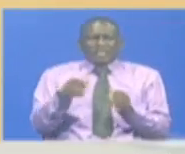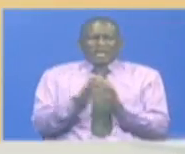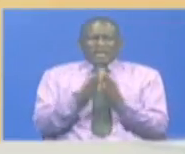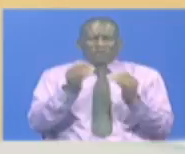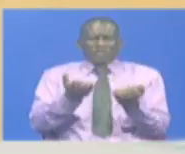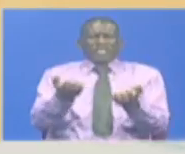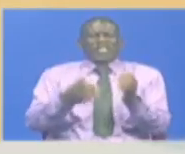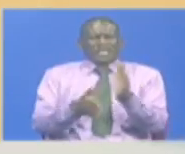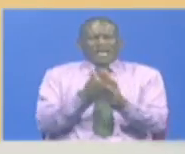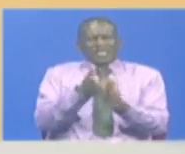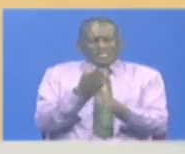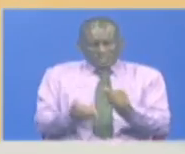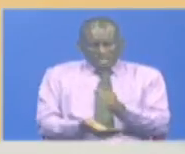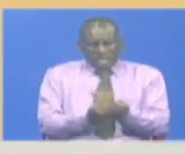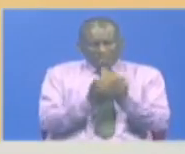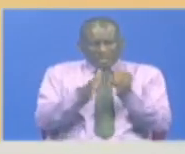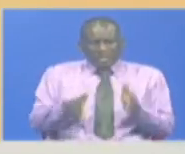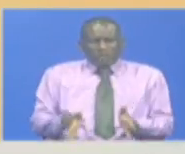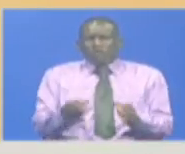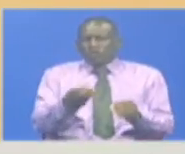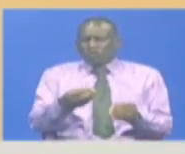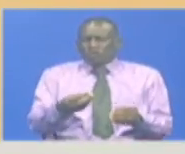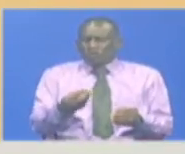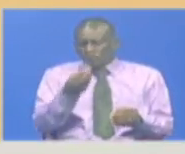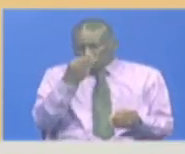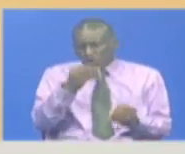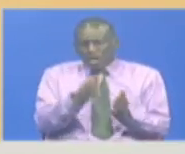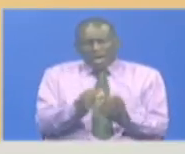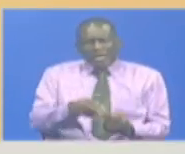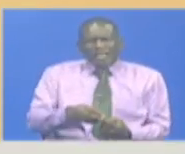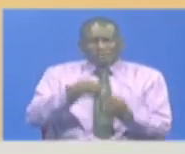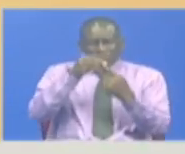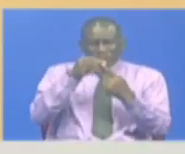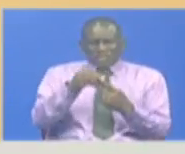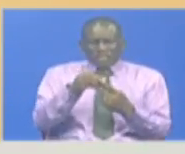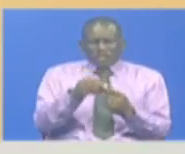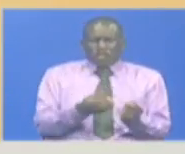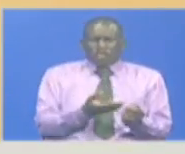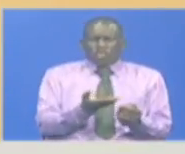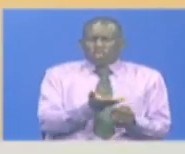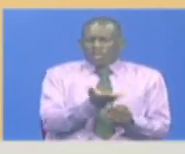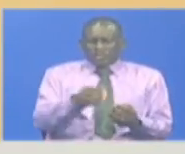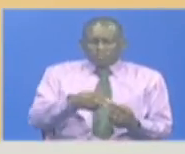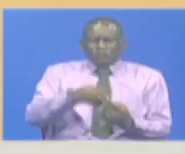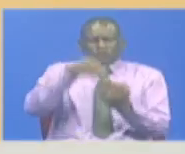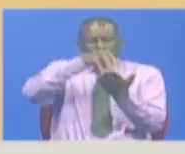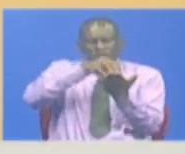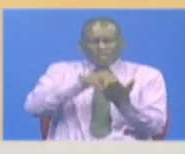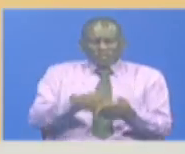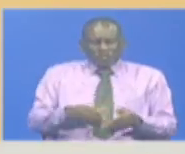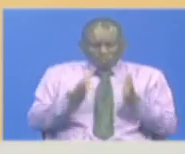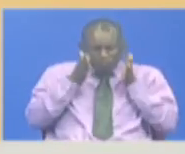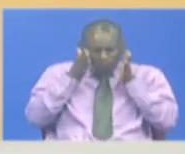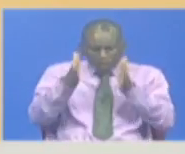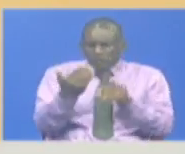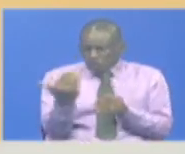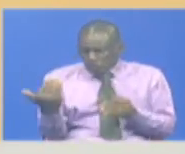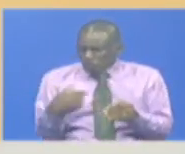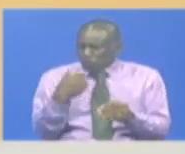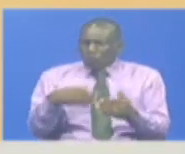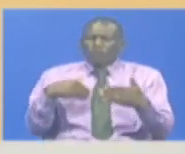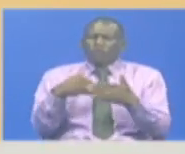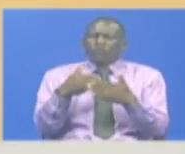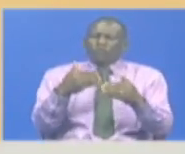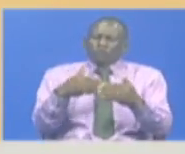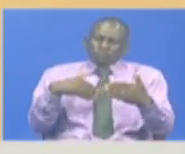urgent intervention in terms of food relief, and especially to a special case to be given to children under 5, and the